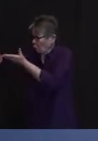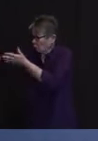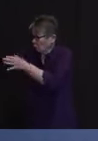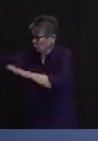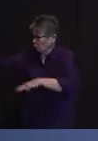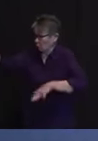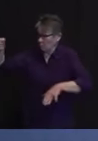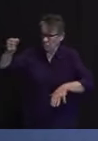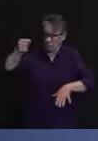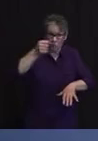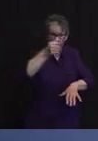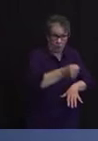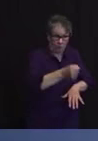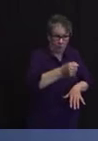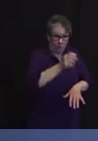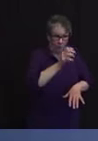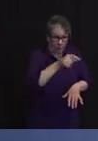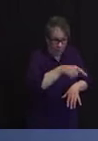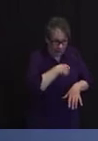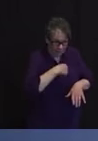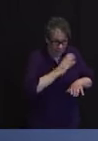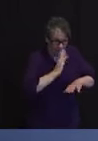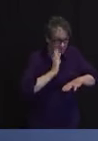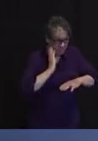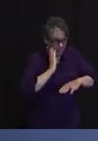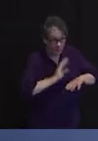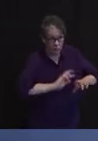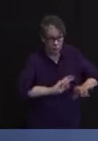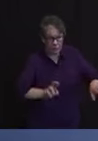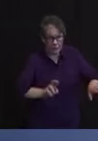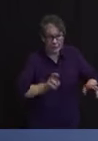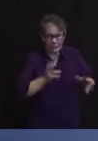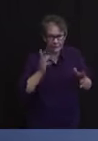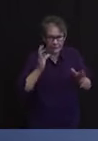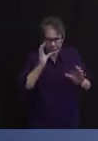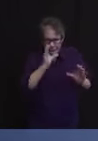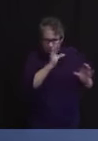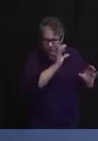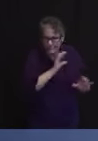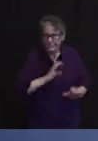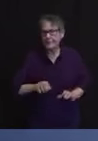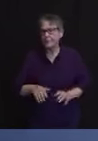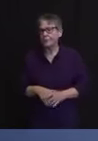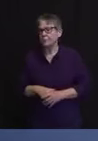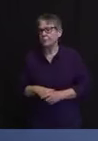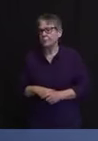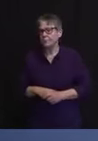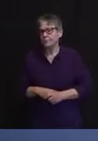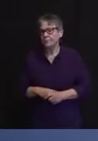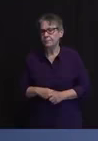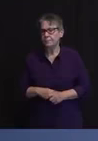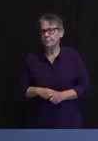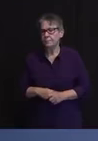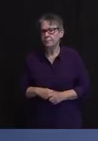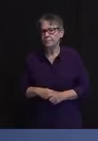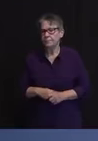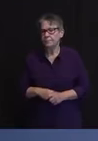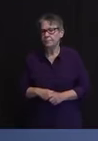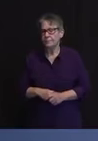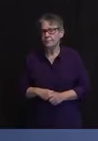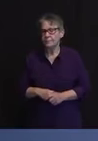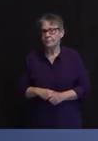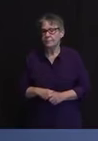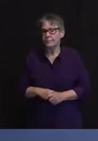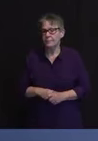take care of their residents appropriately. Let me get the veteran. Yep, I'll get the veterans here. Oh, do you have it?